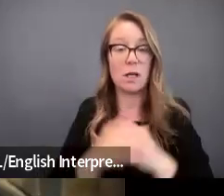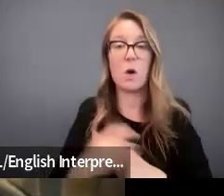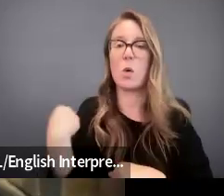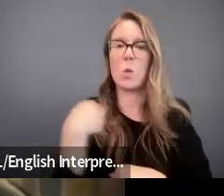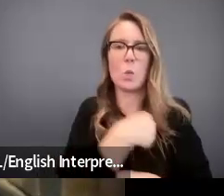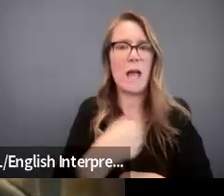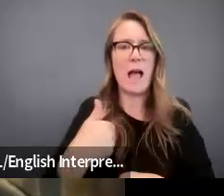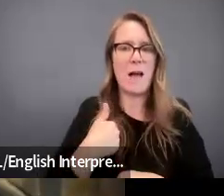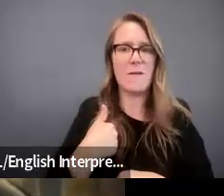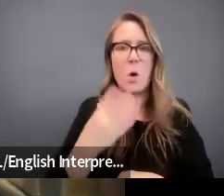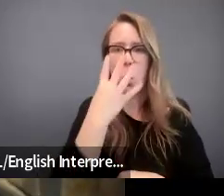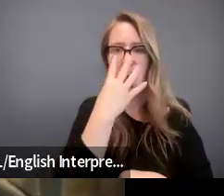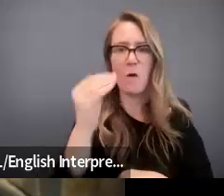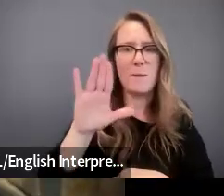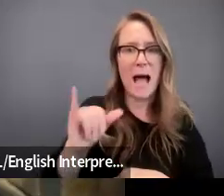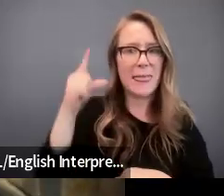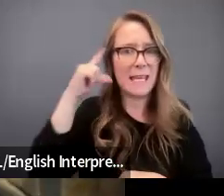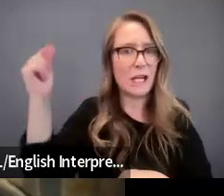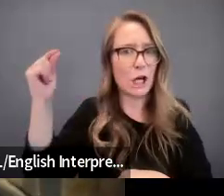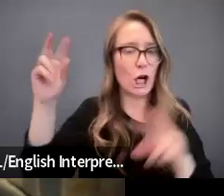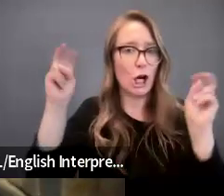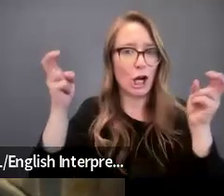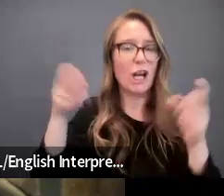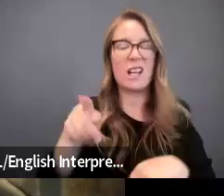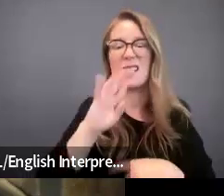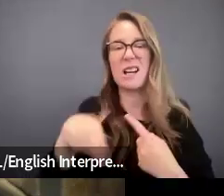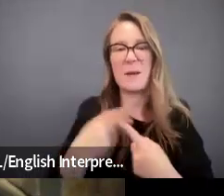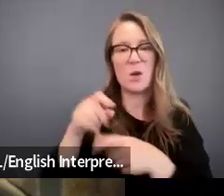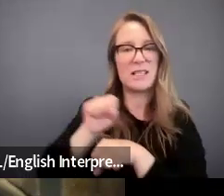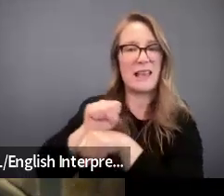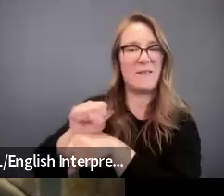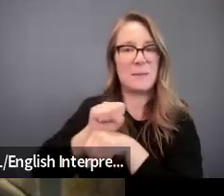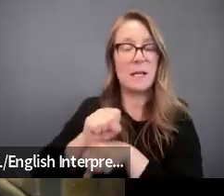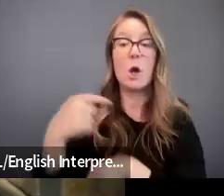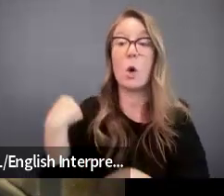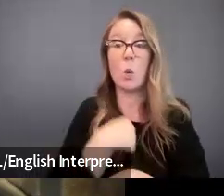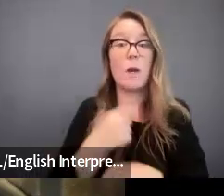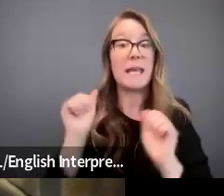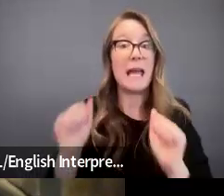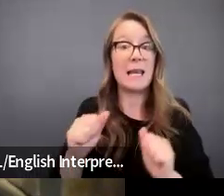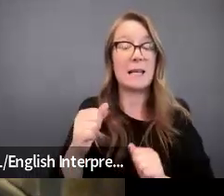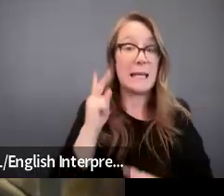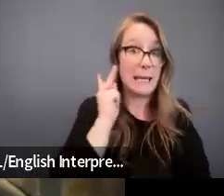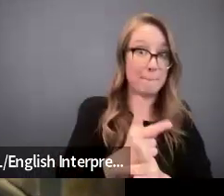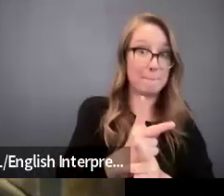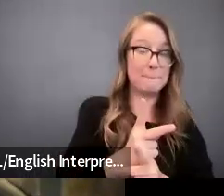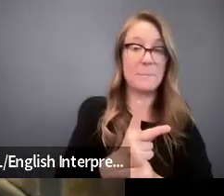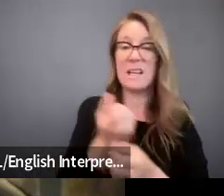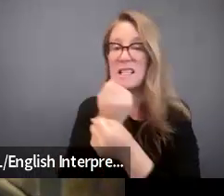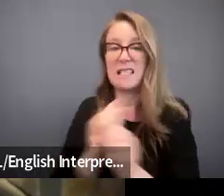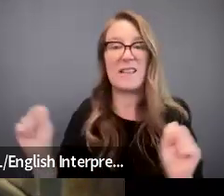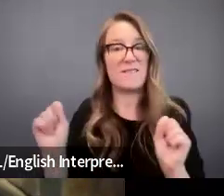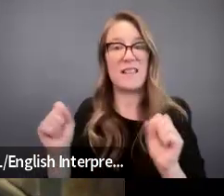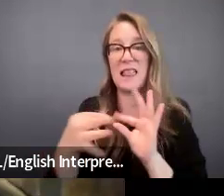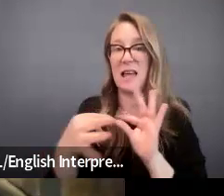"We have the wolf by the ear," talking about enslavement, "and we can neither hold him nor safely